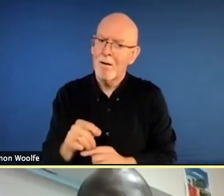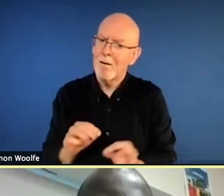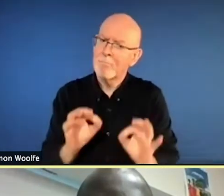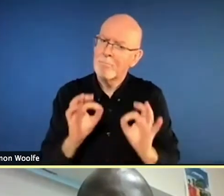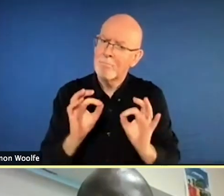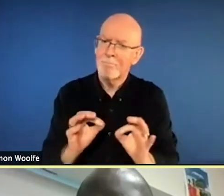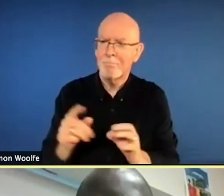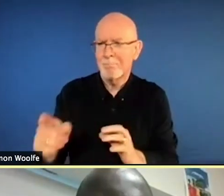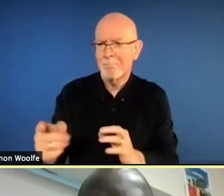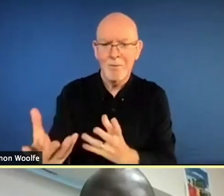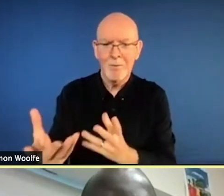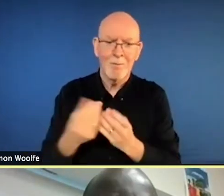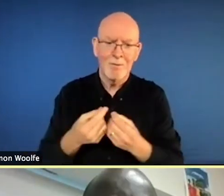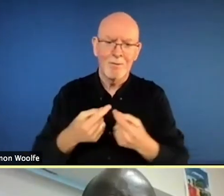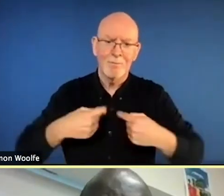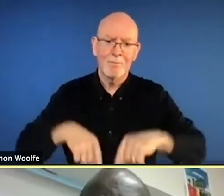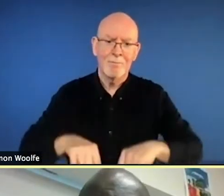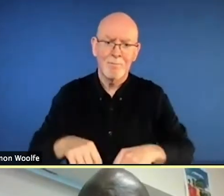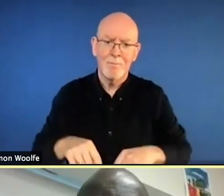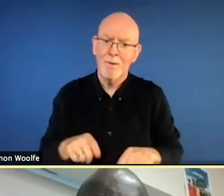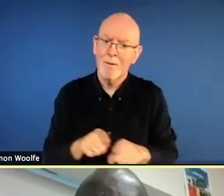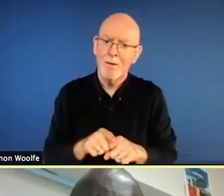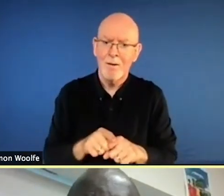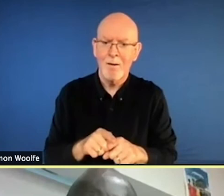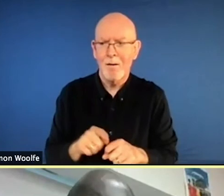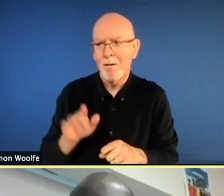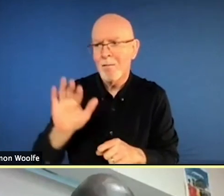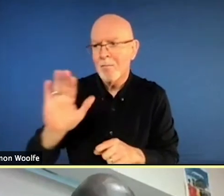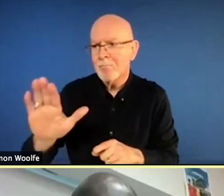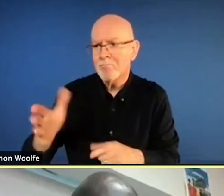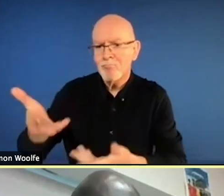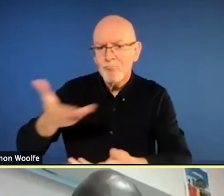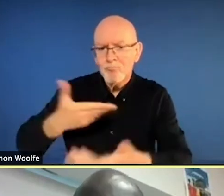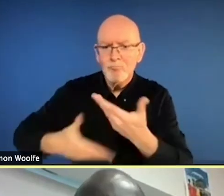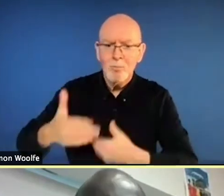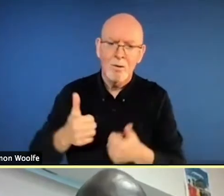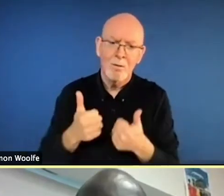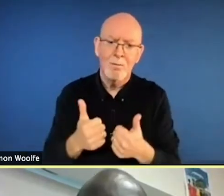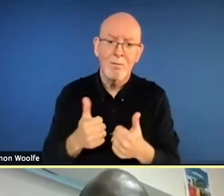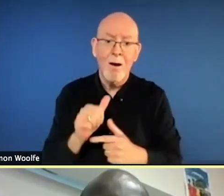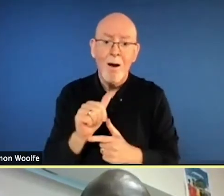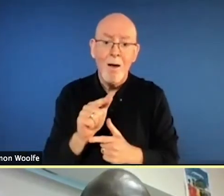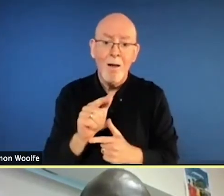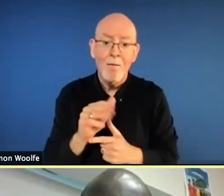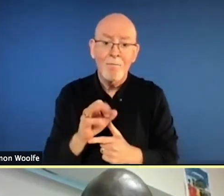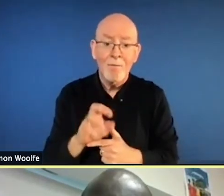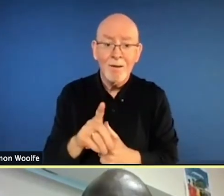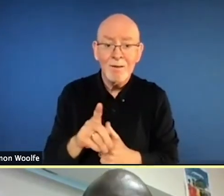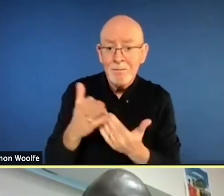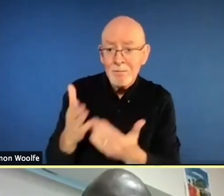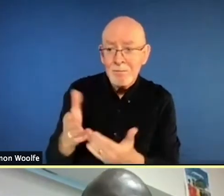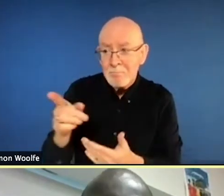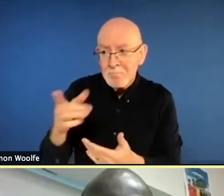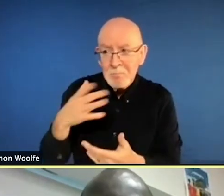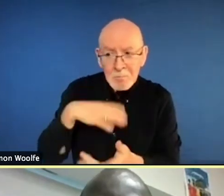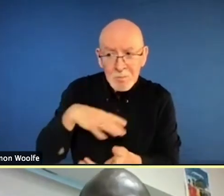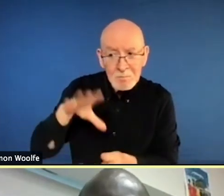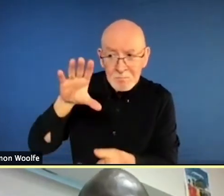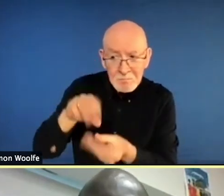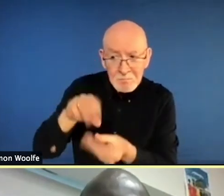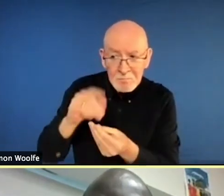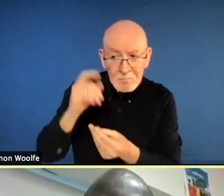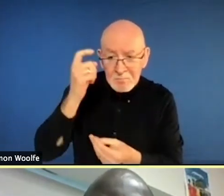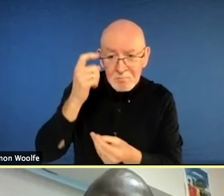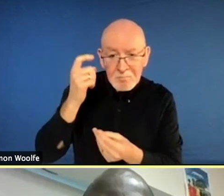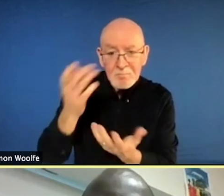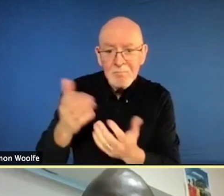for organizing this and for inviting us. I'm particularly happy to have Abolon on this